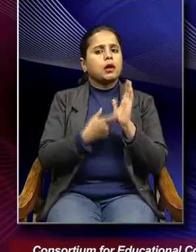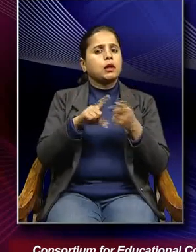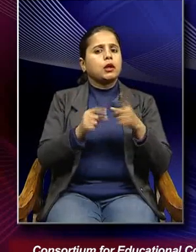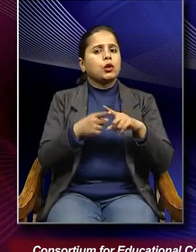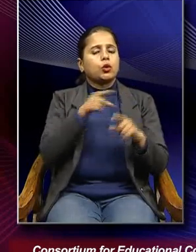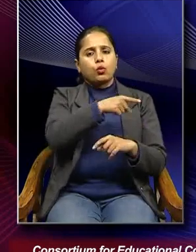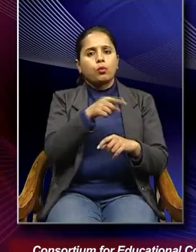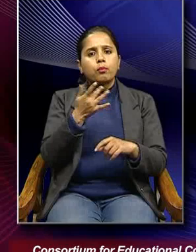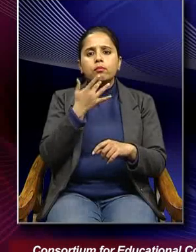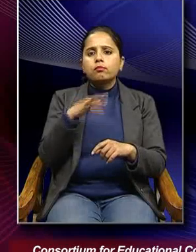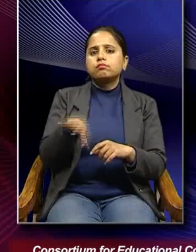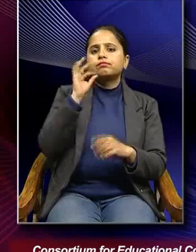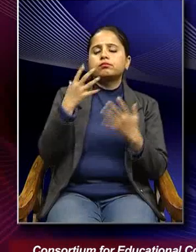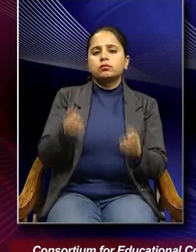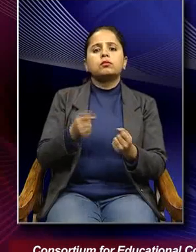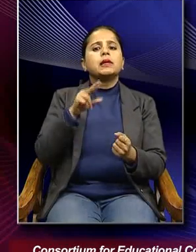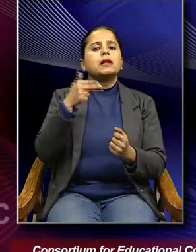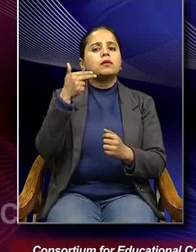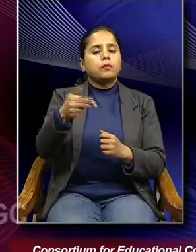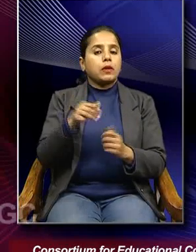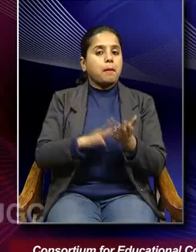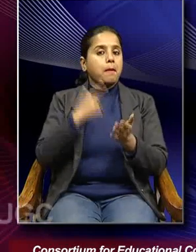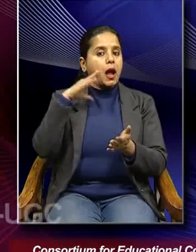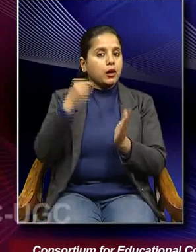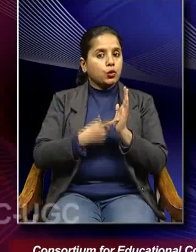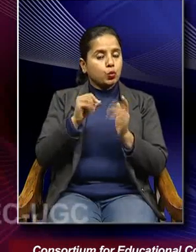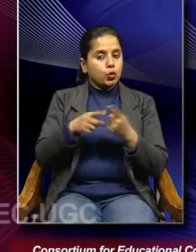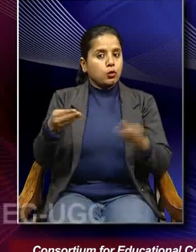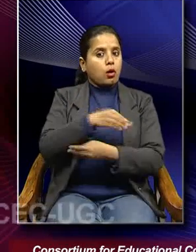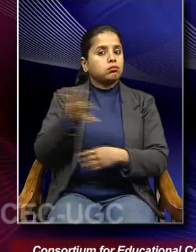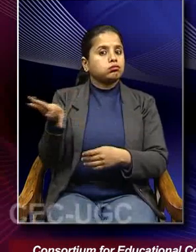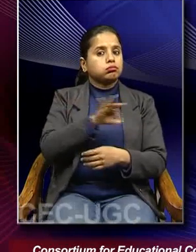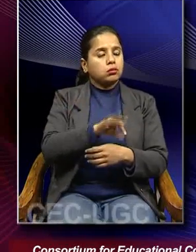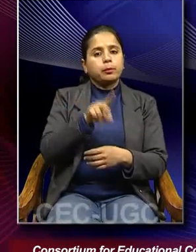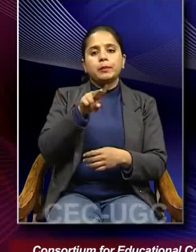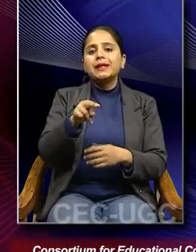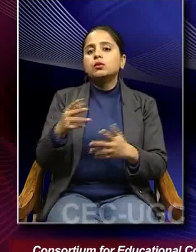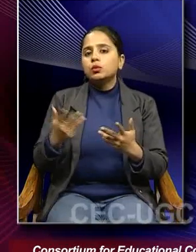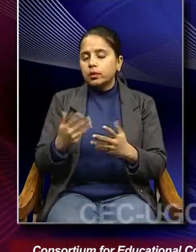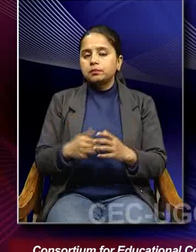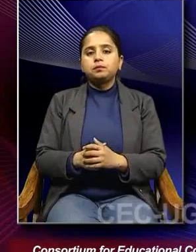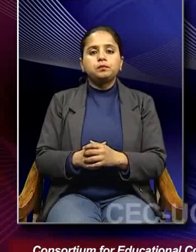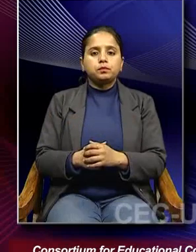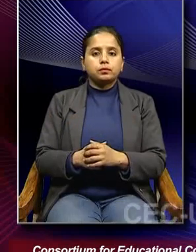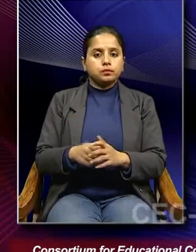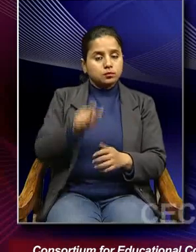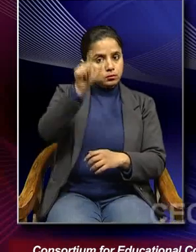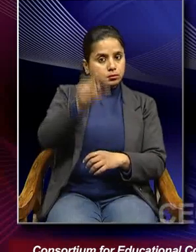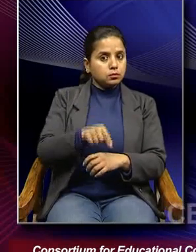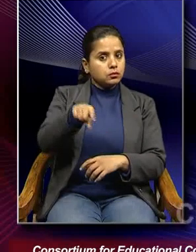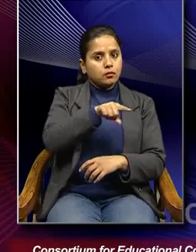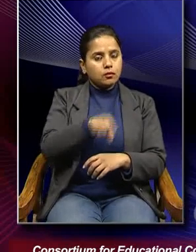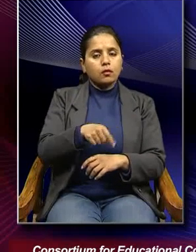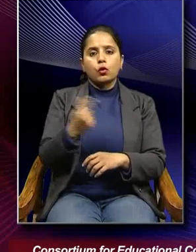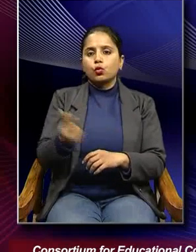The term Pareto preferred, as from microeconomics understanding, means that a person is